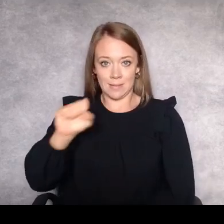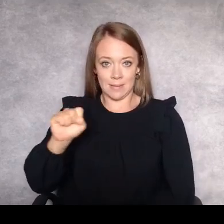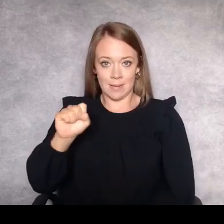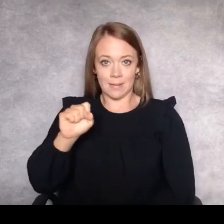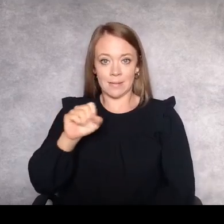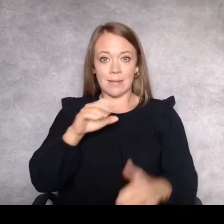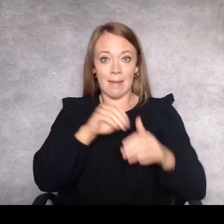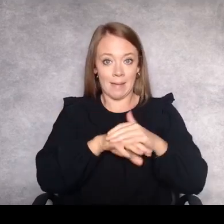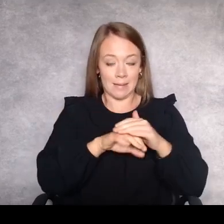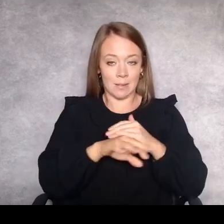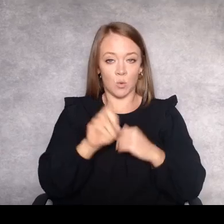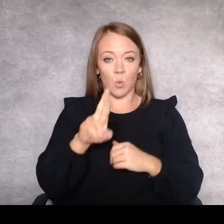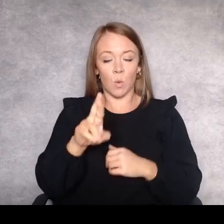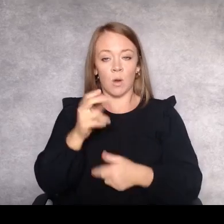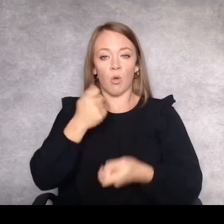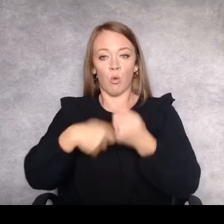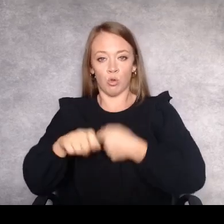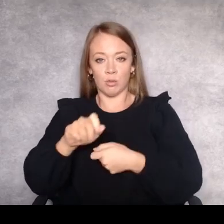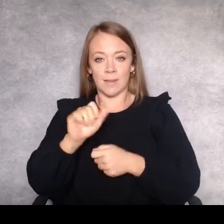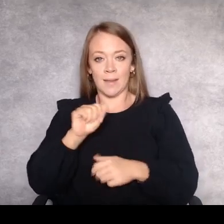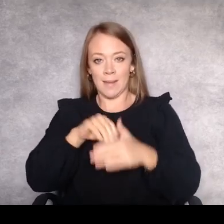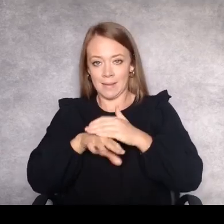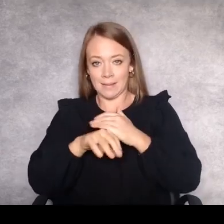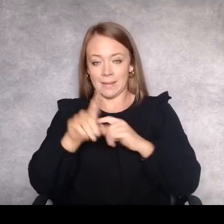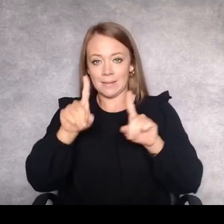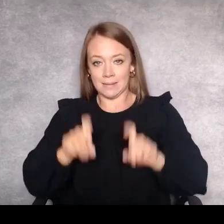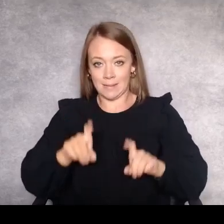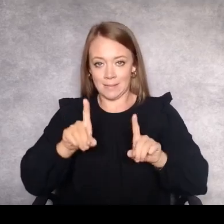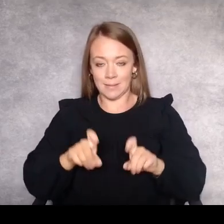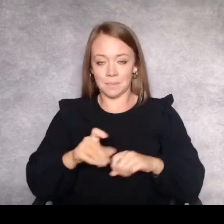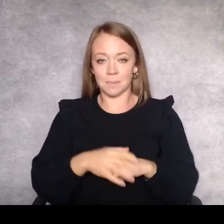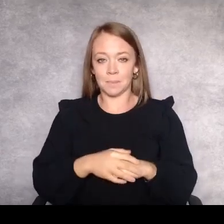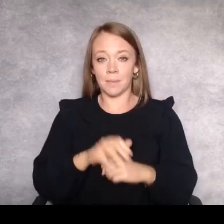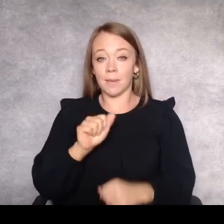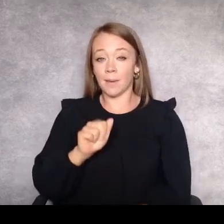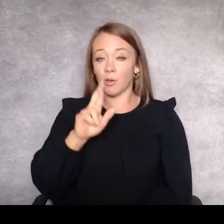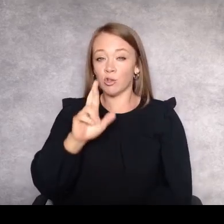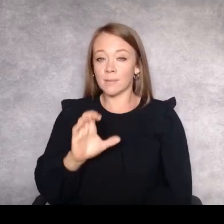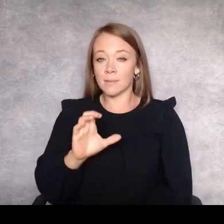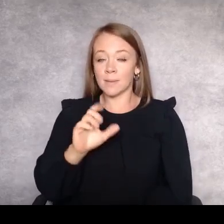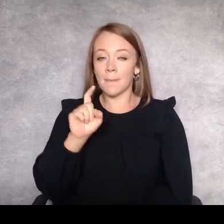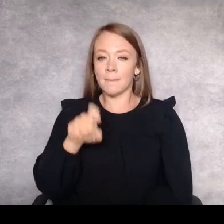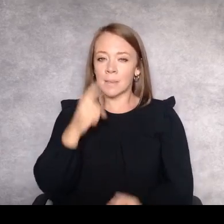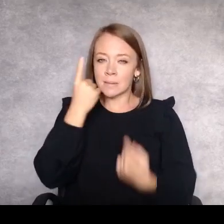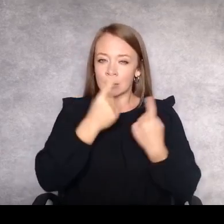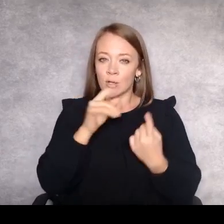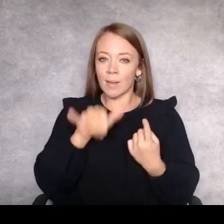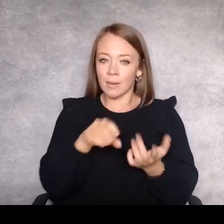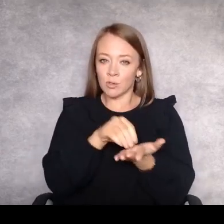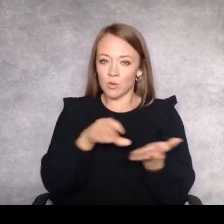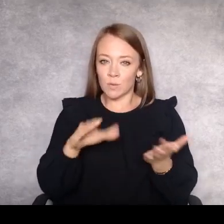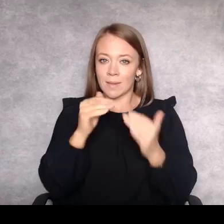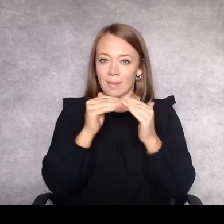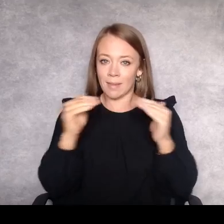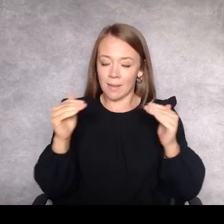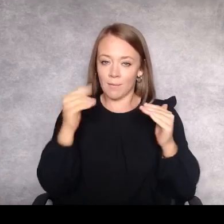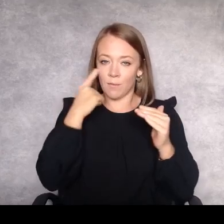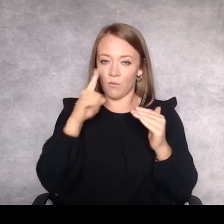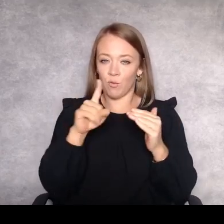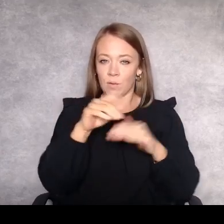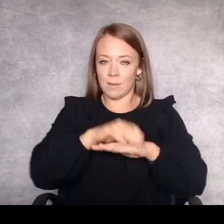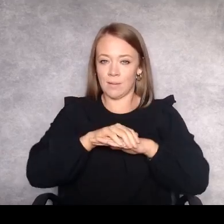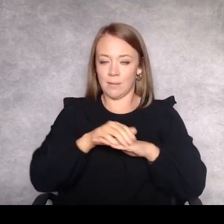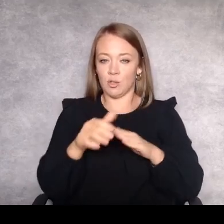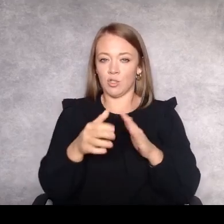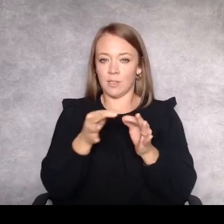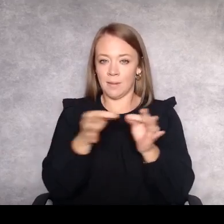ACCESS Access or Alternate Access Test. The ARC must consider the student's level of